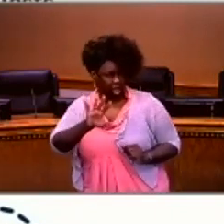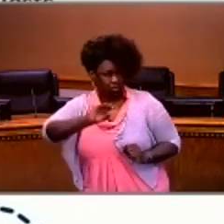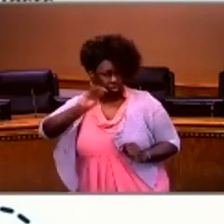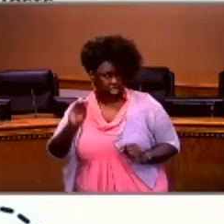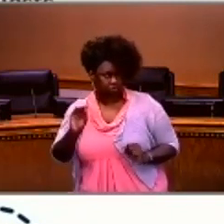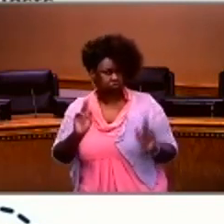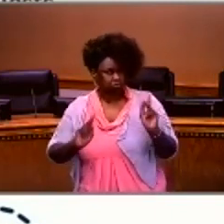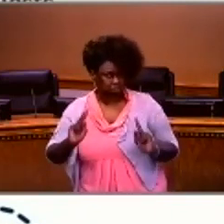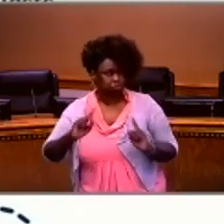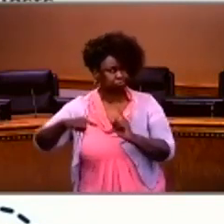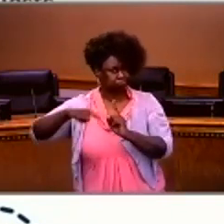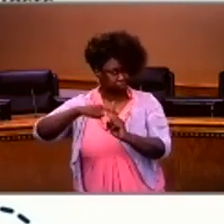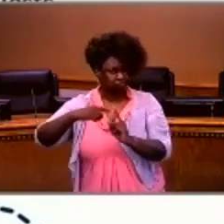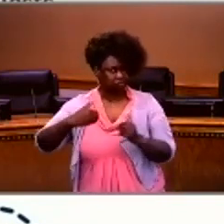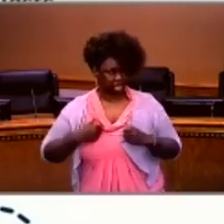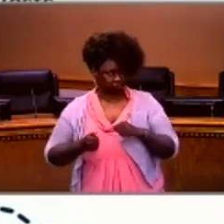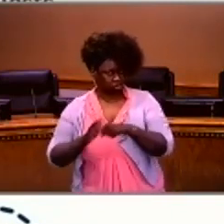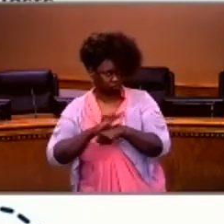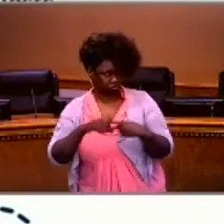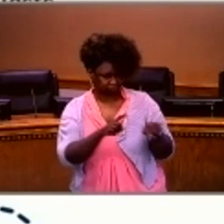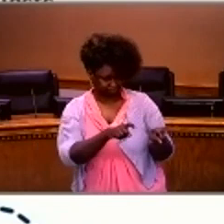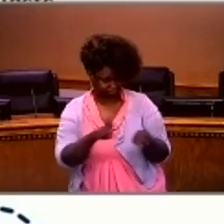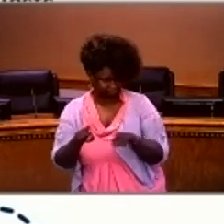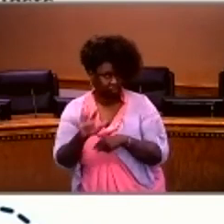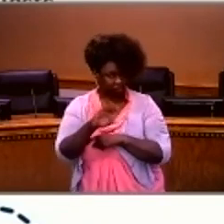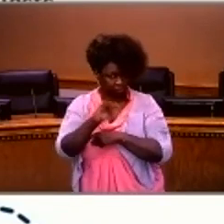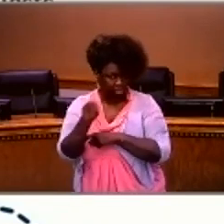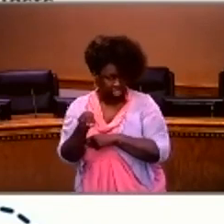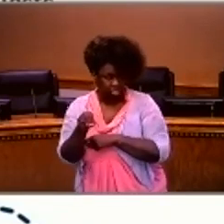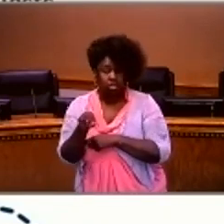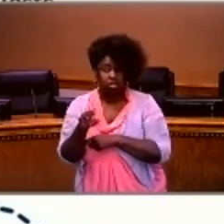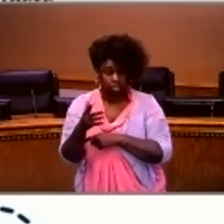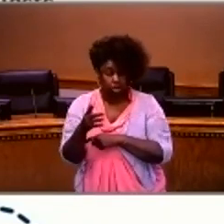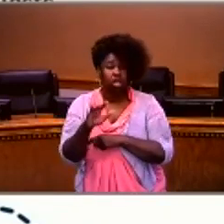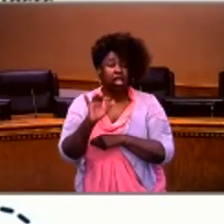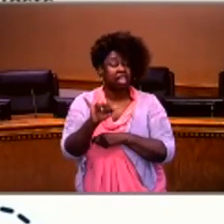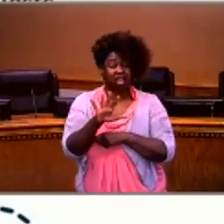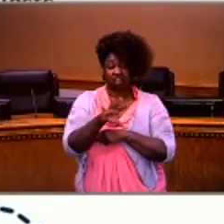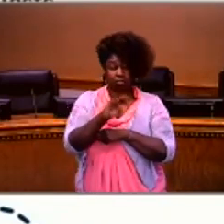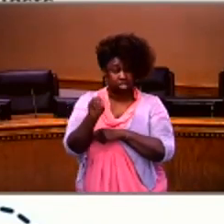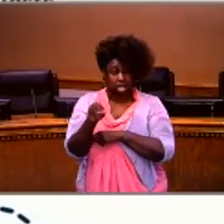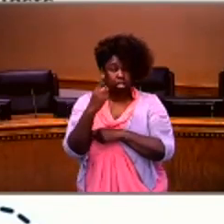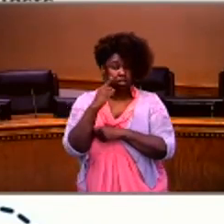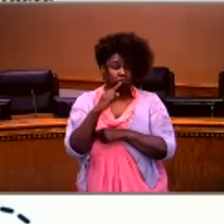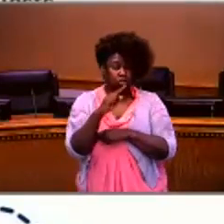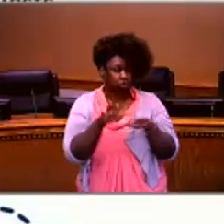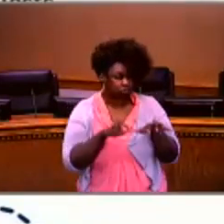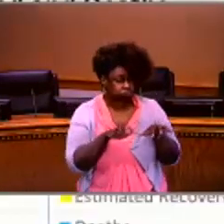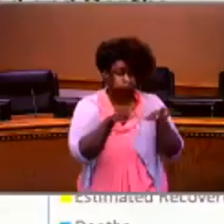the state. So that takes in some very low volume counties as well as the high volume counties.